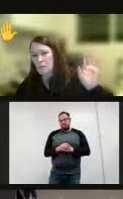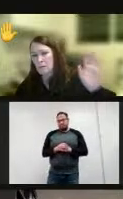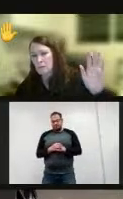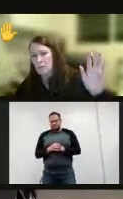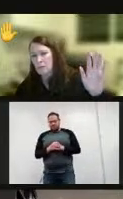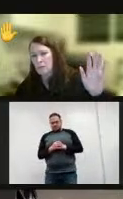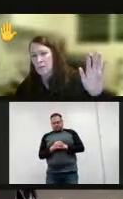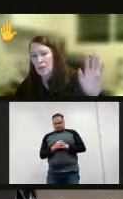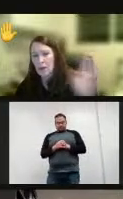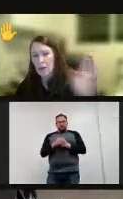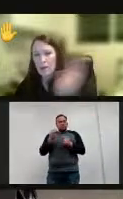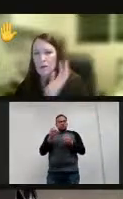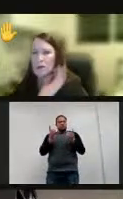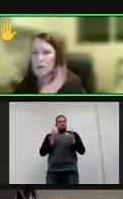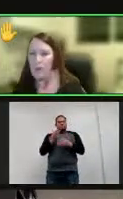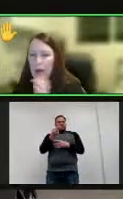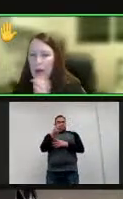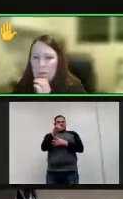Mm-hmm. Director Hyen?